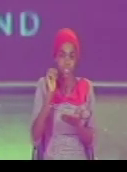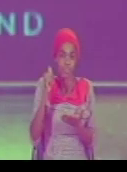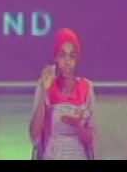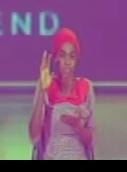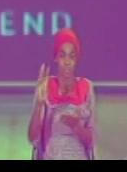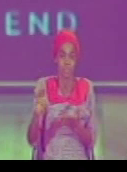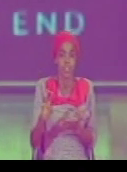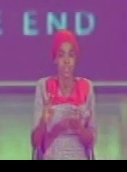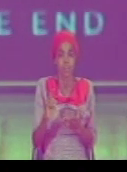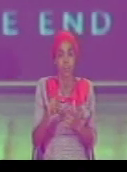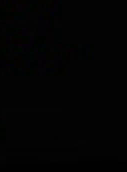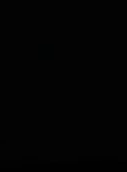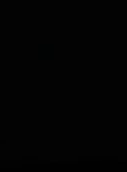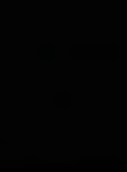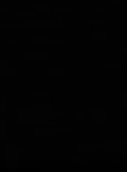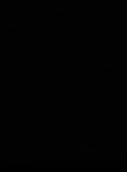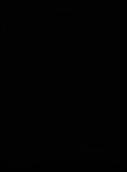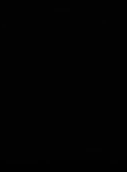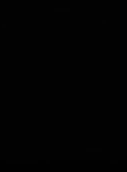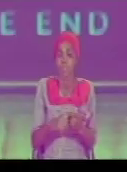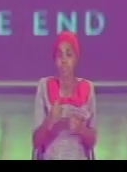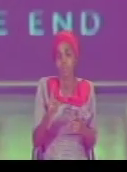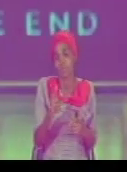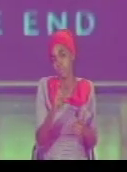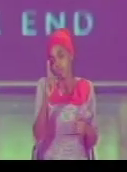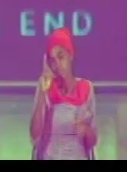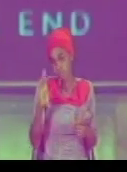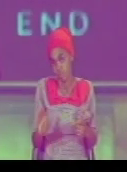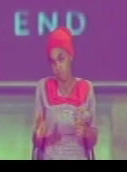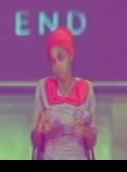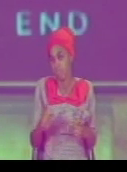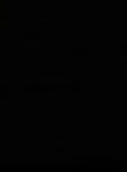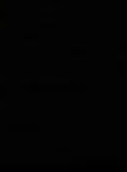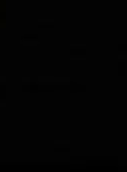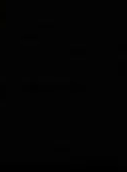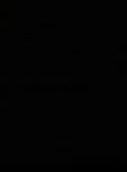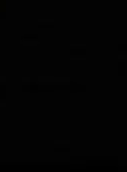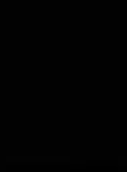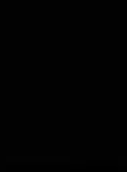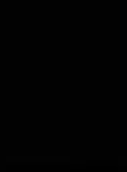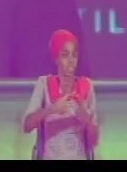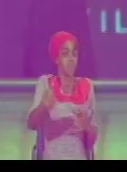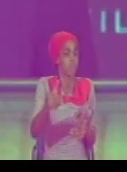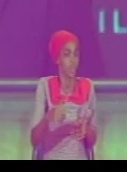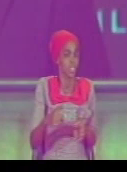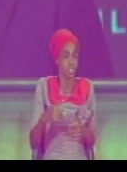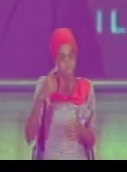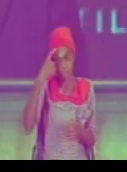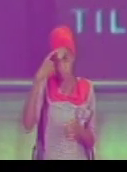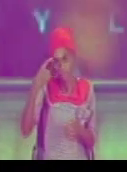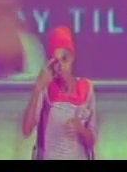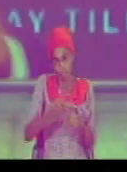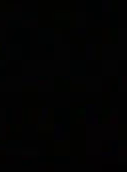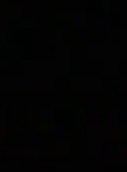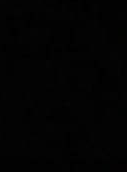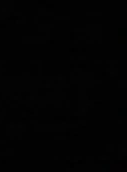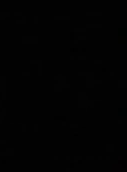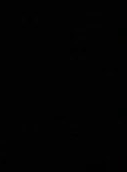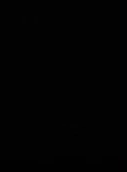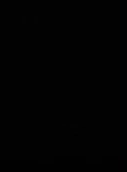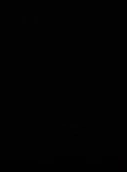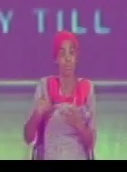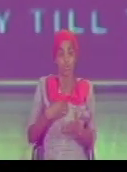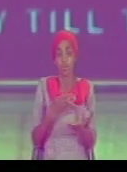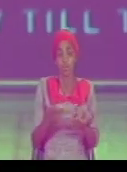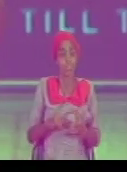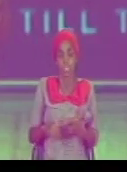therefore, unto God, depart from us. All we want is dancing, all we want is merriment. Depart